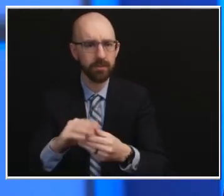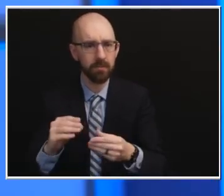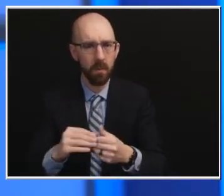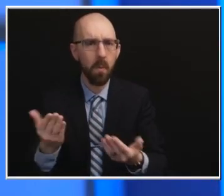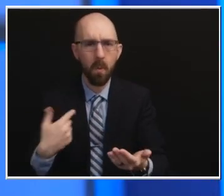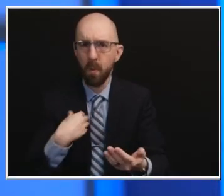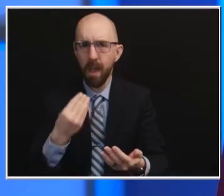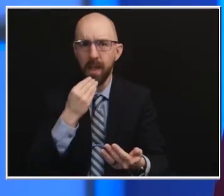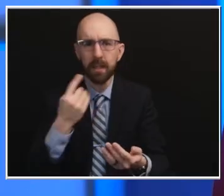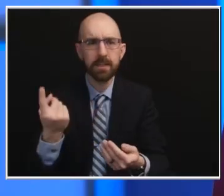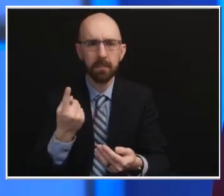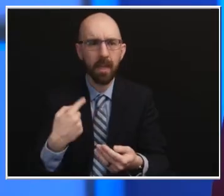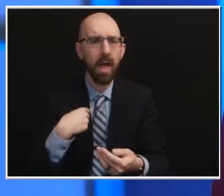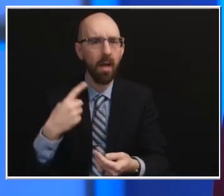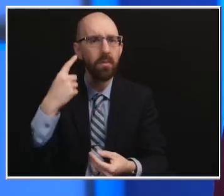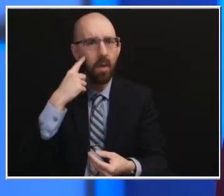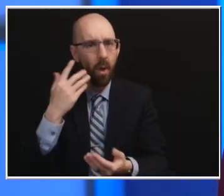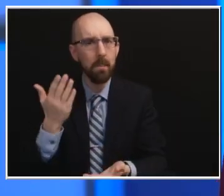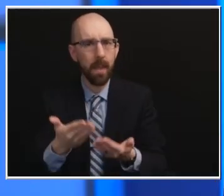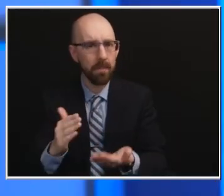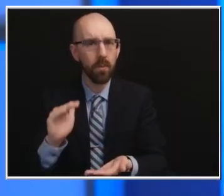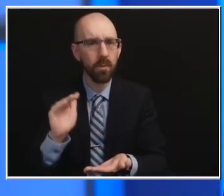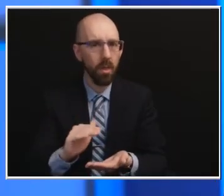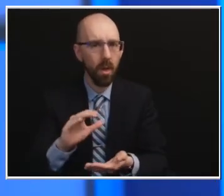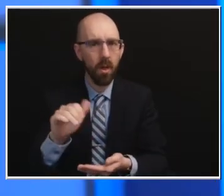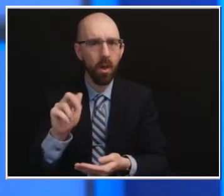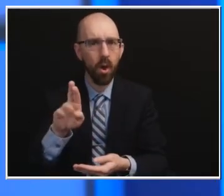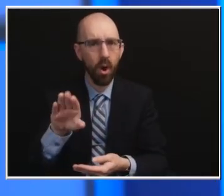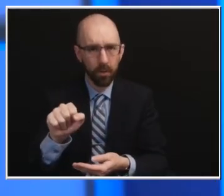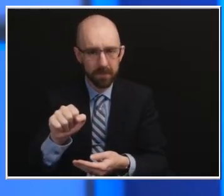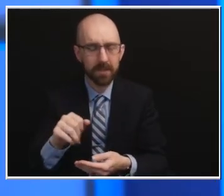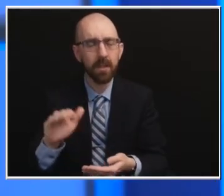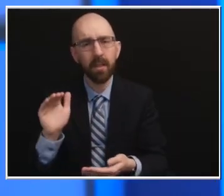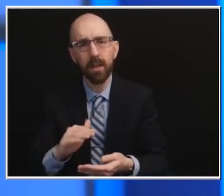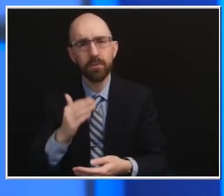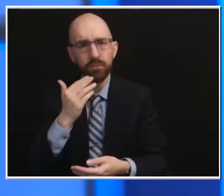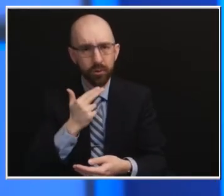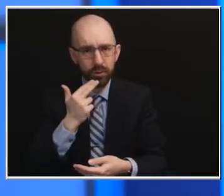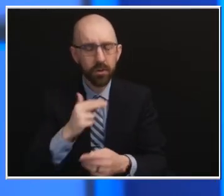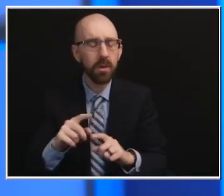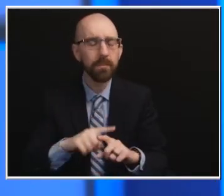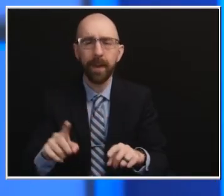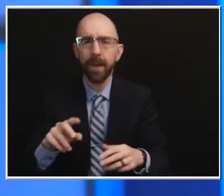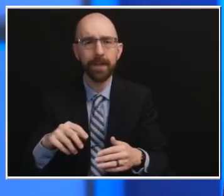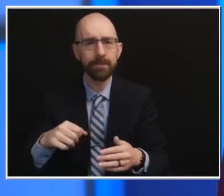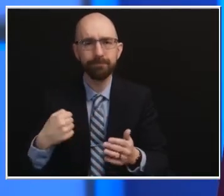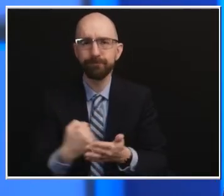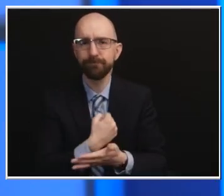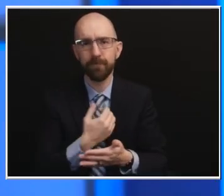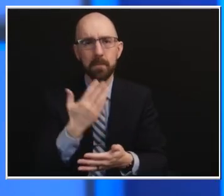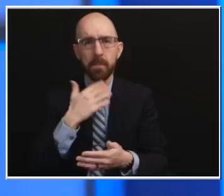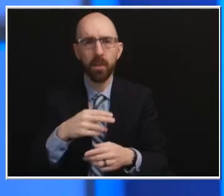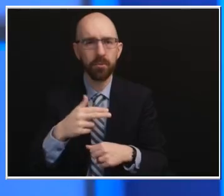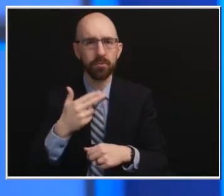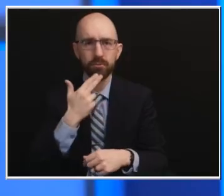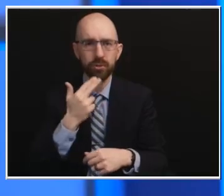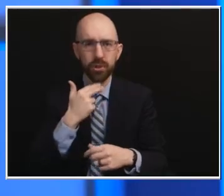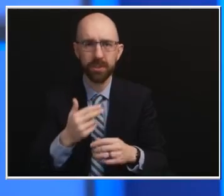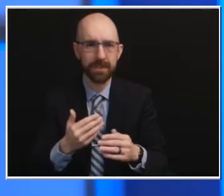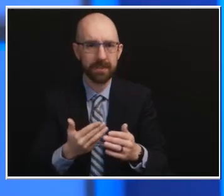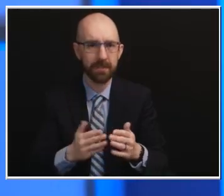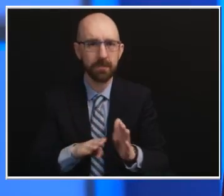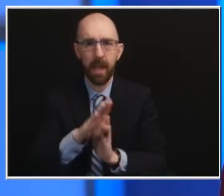that I thought maybe was lower in carbohydrates, lower in sugar, but it ends up having a blood sugar spike. an hour